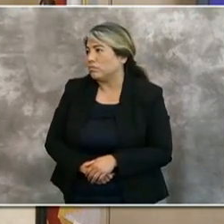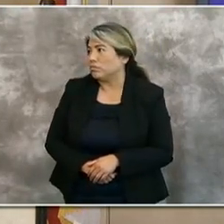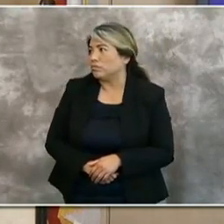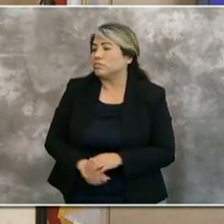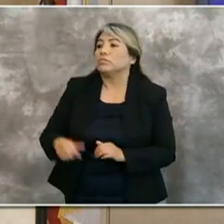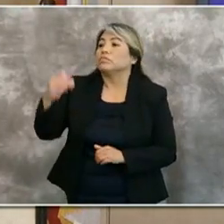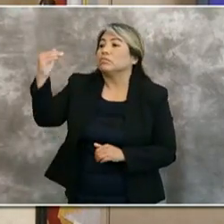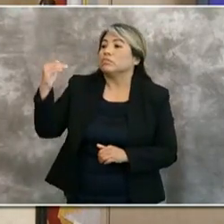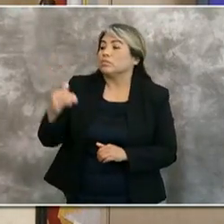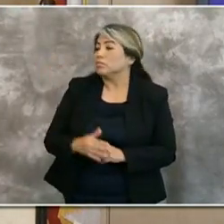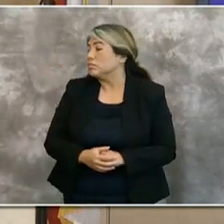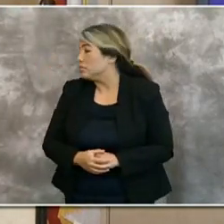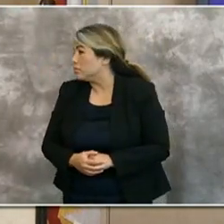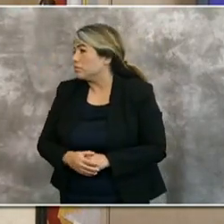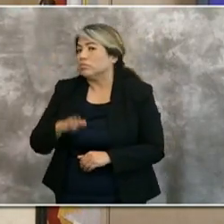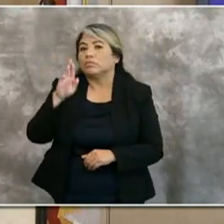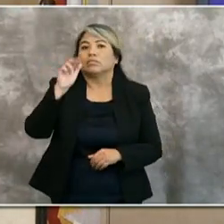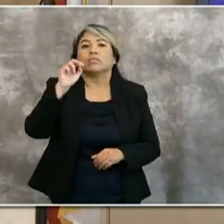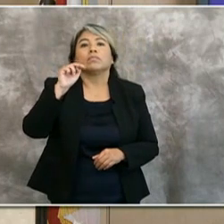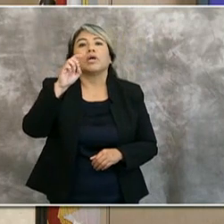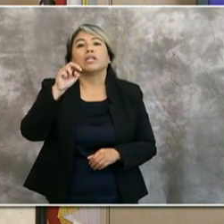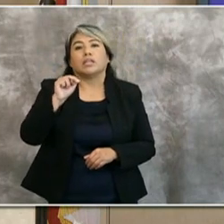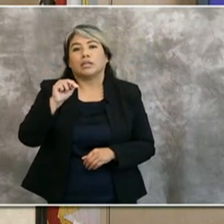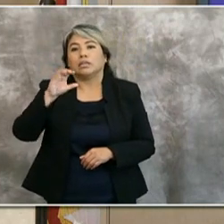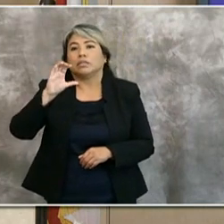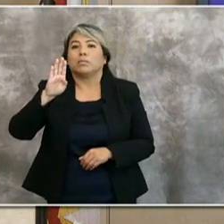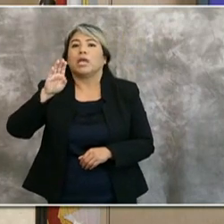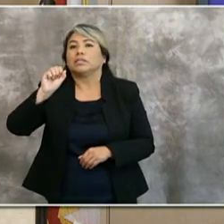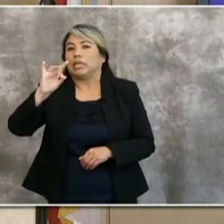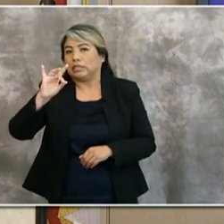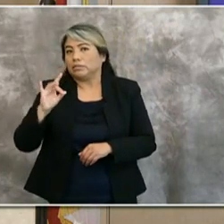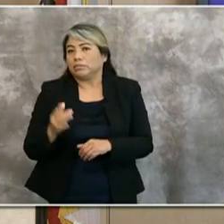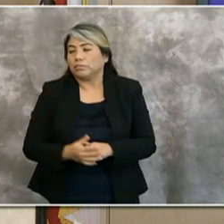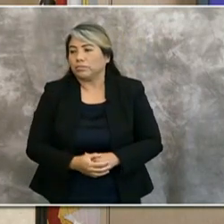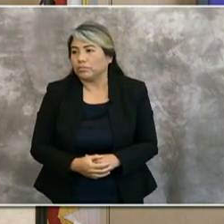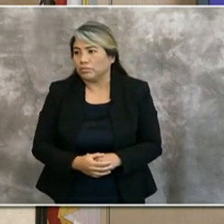All right, next question. Brandon Lewis, CBS 8, please ask your question.